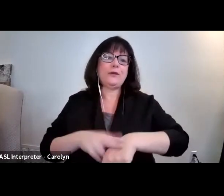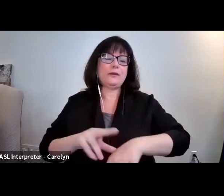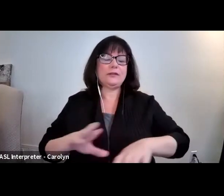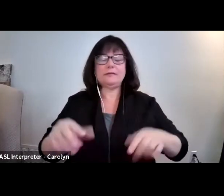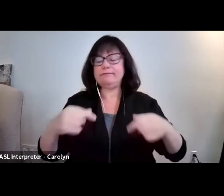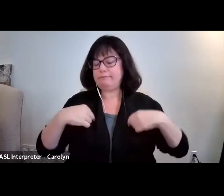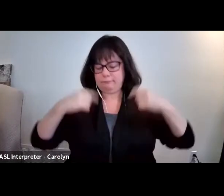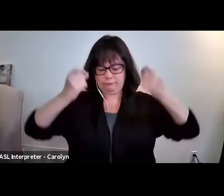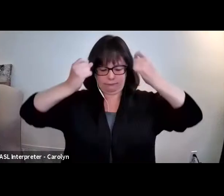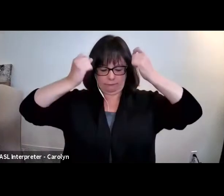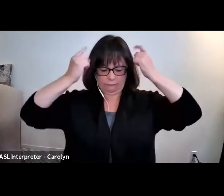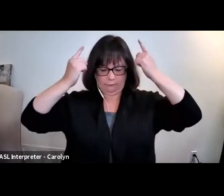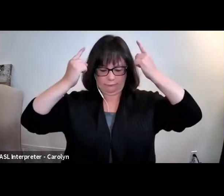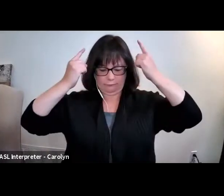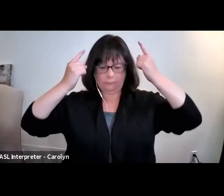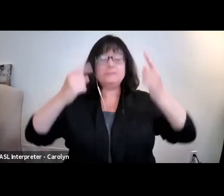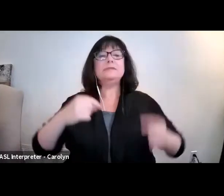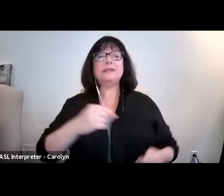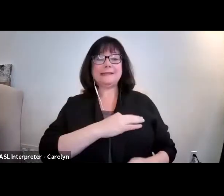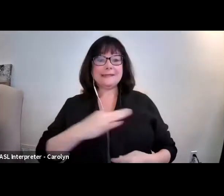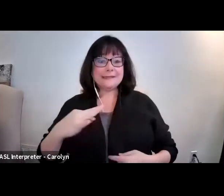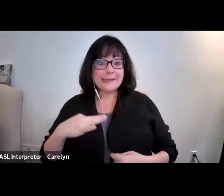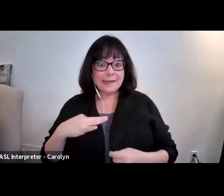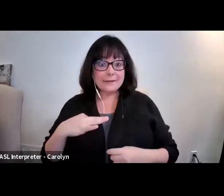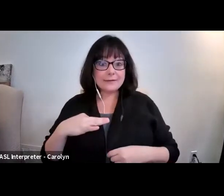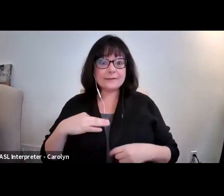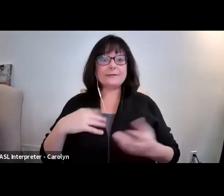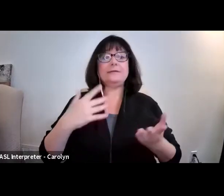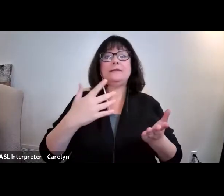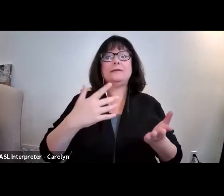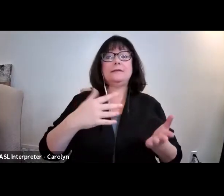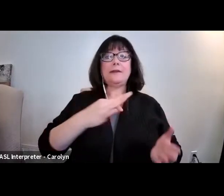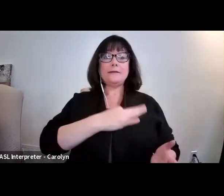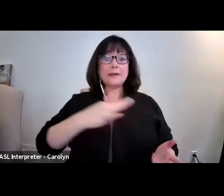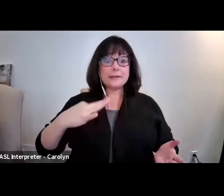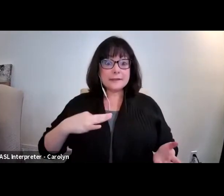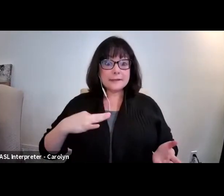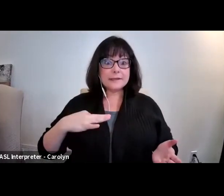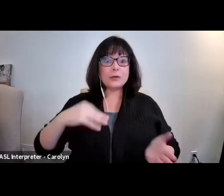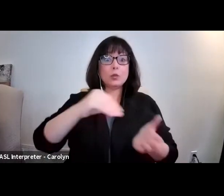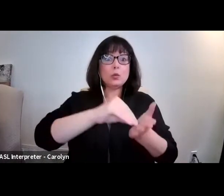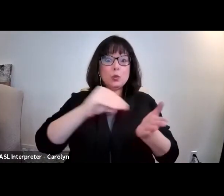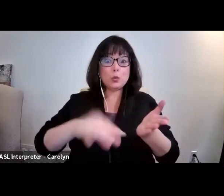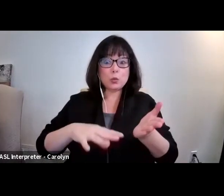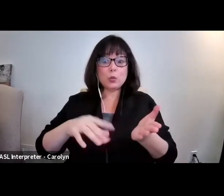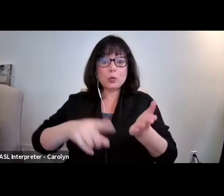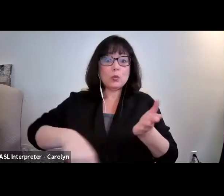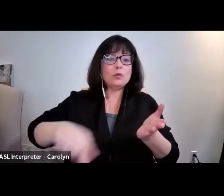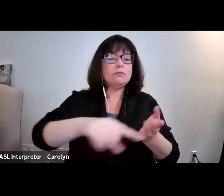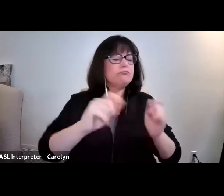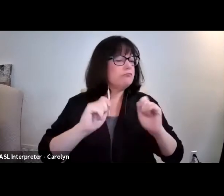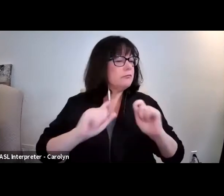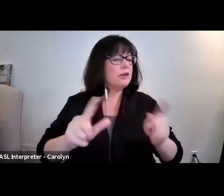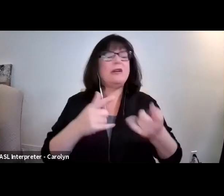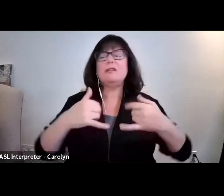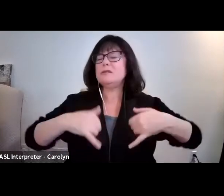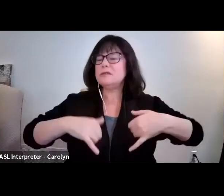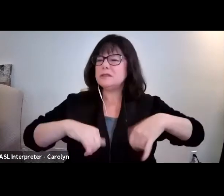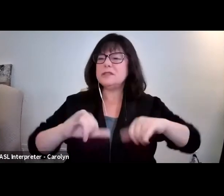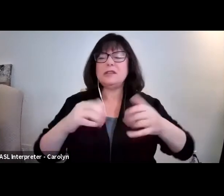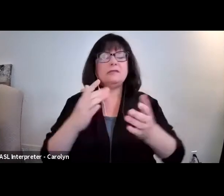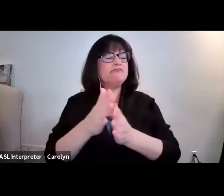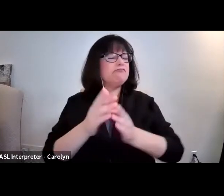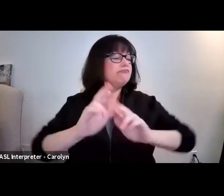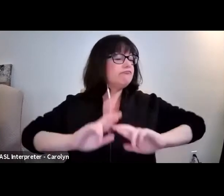our students who have rallied together to ensure that York University not only persists during these